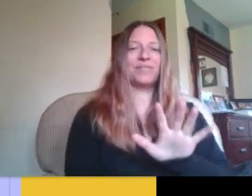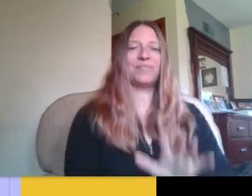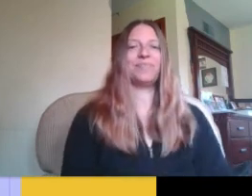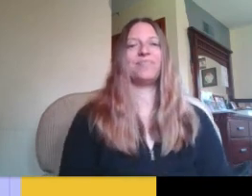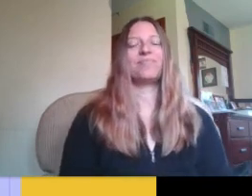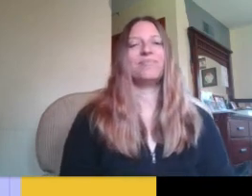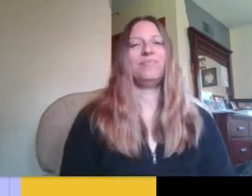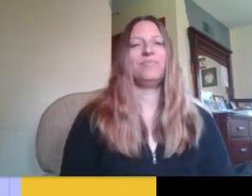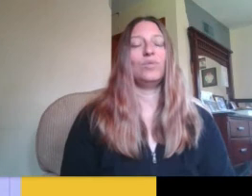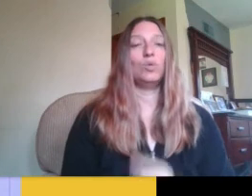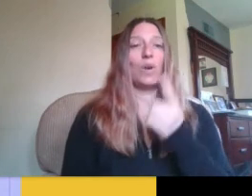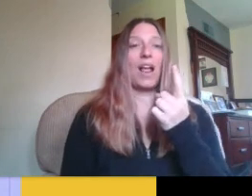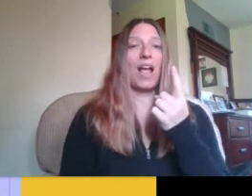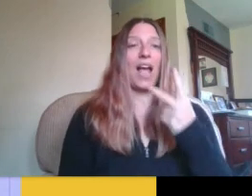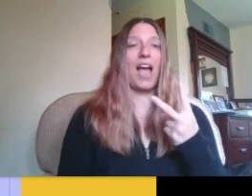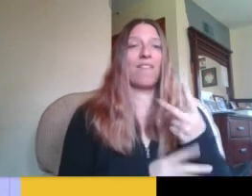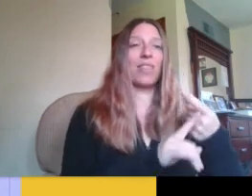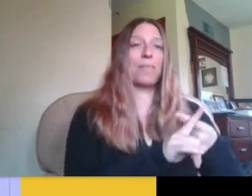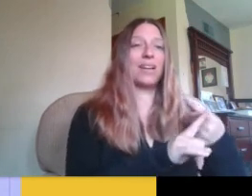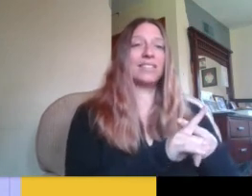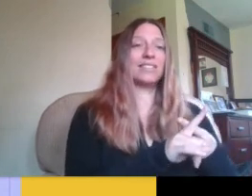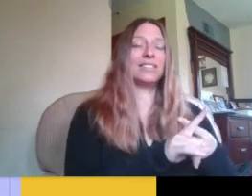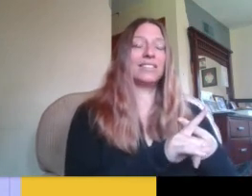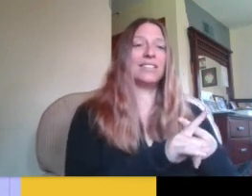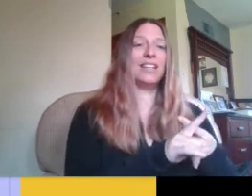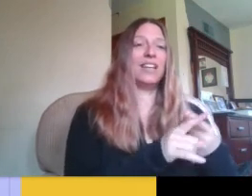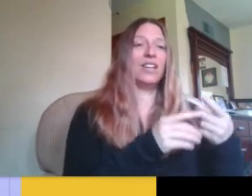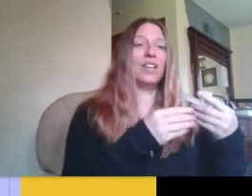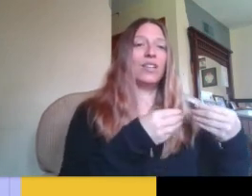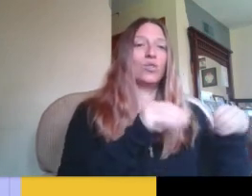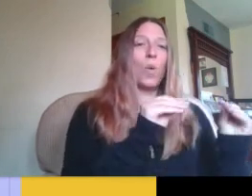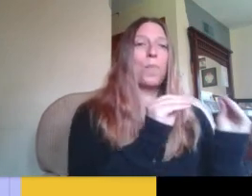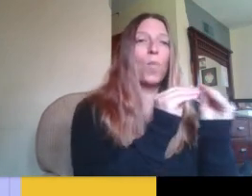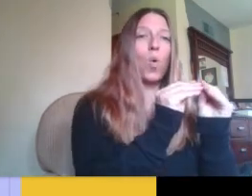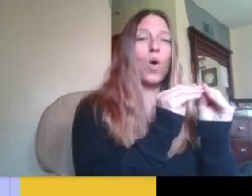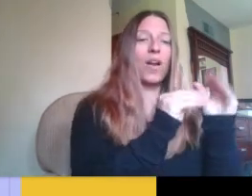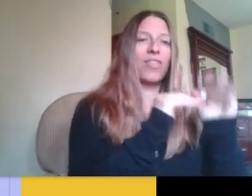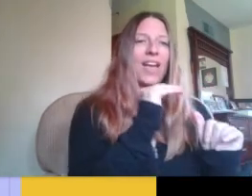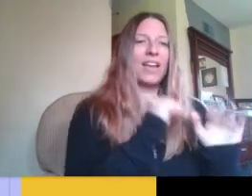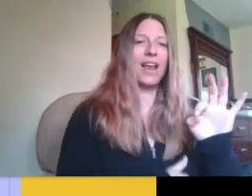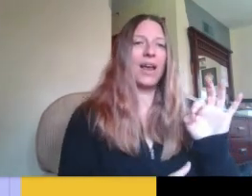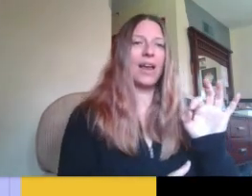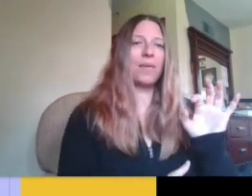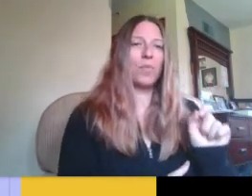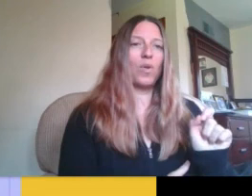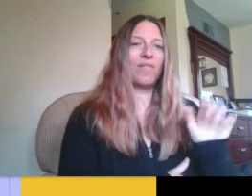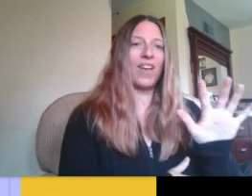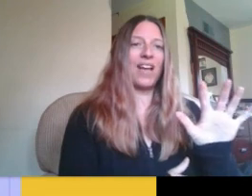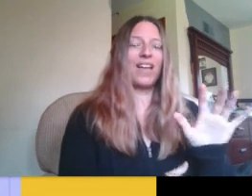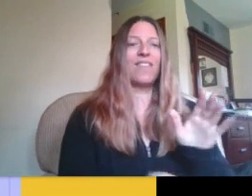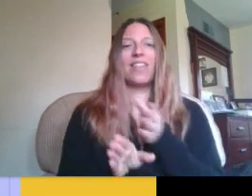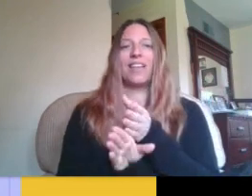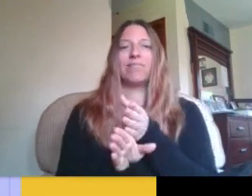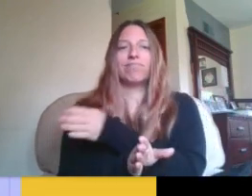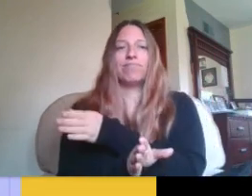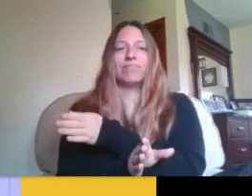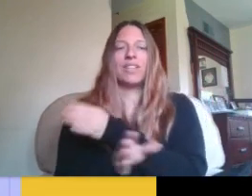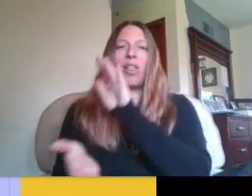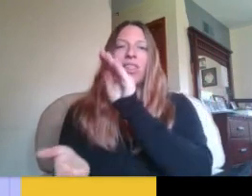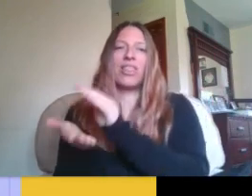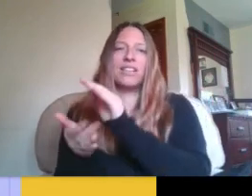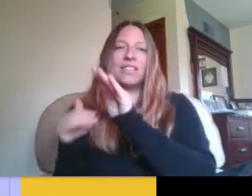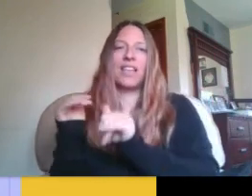half of the months, he sold more than 9.5, and in half of the months, he sold less than 9.5. Last of all, let's identify the mode of